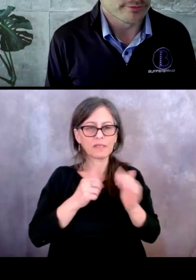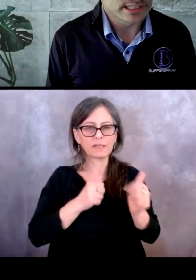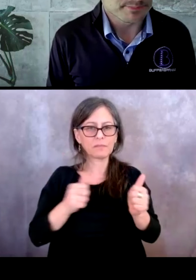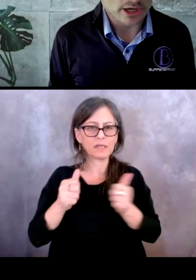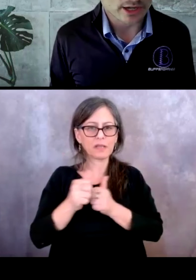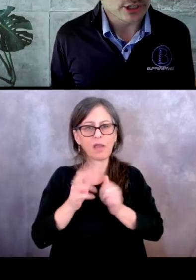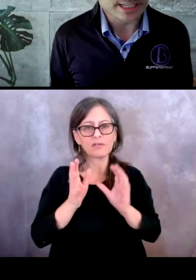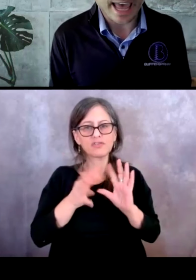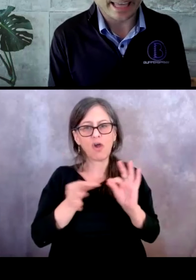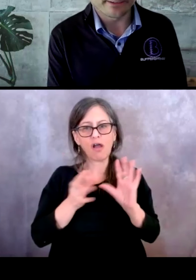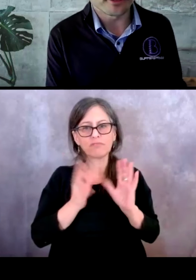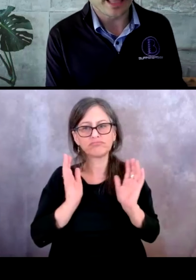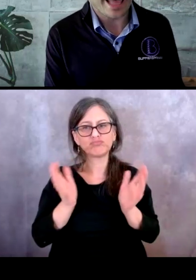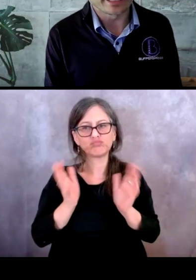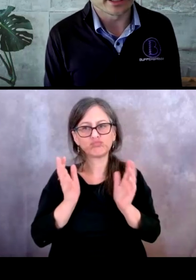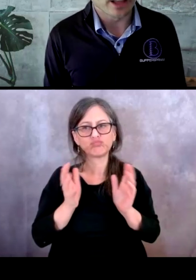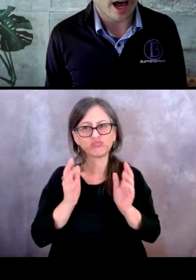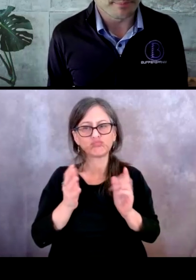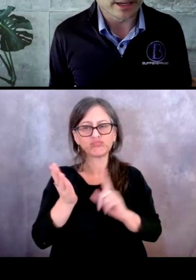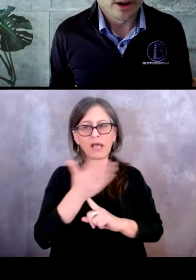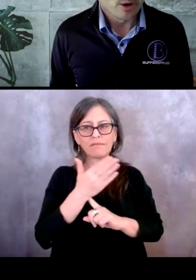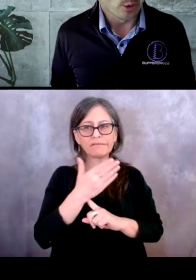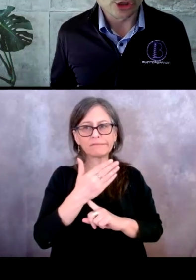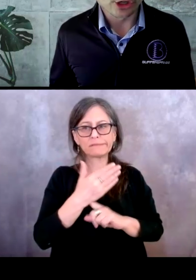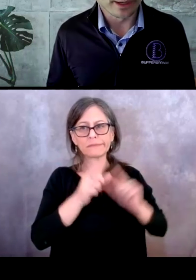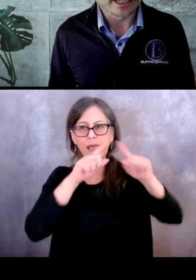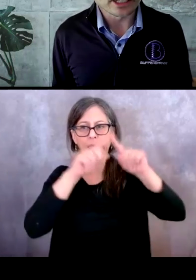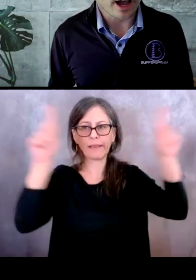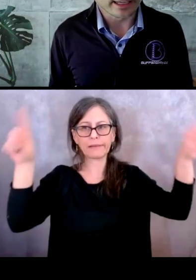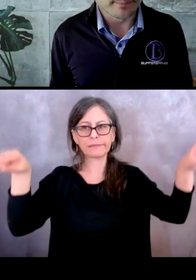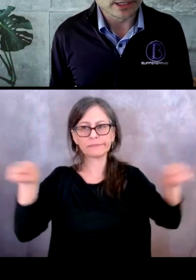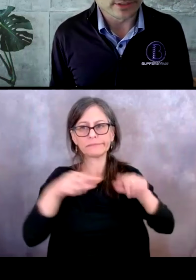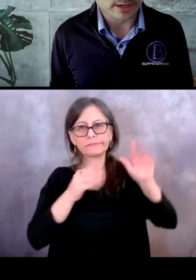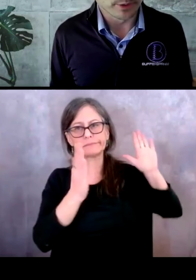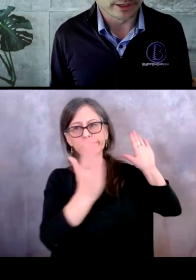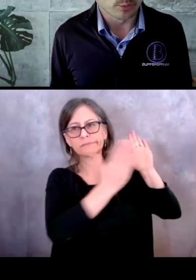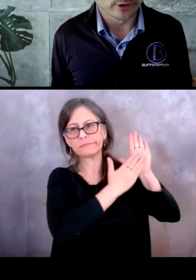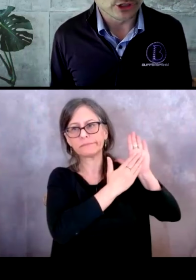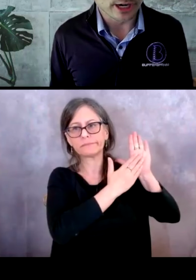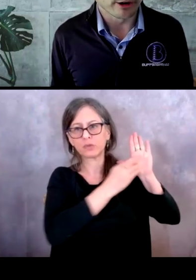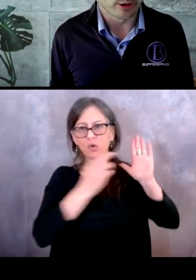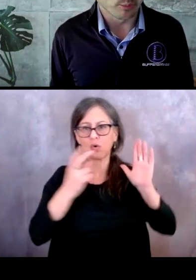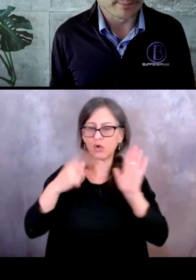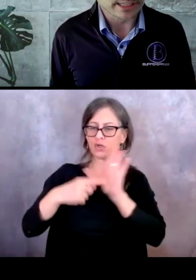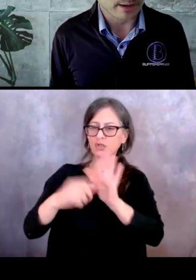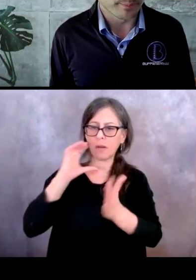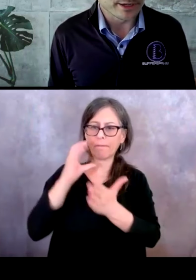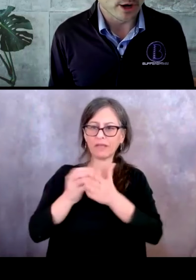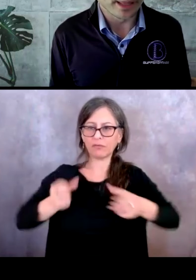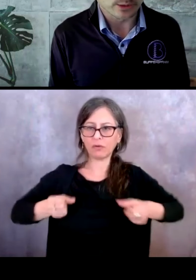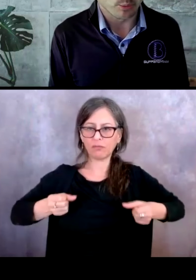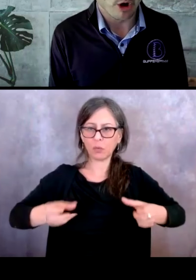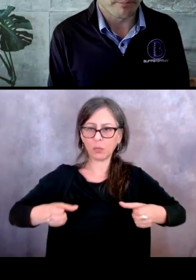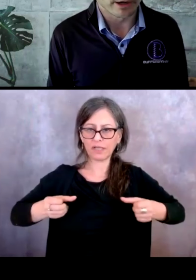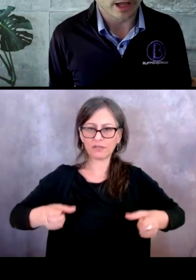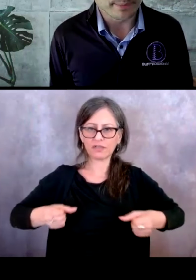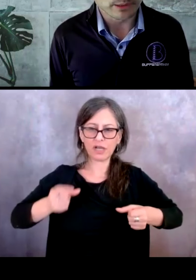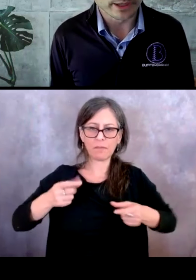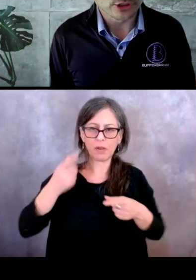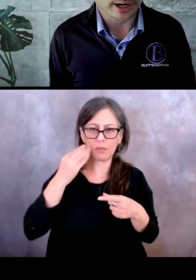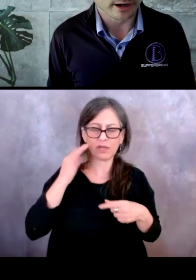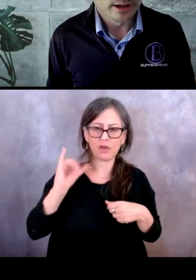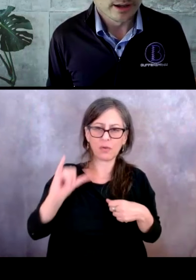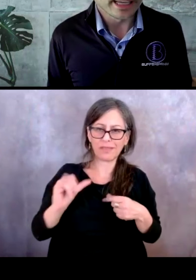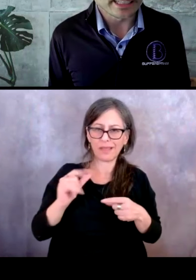lip service, beyond just hanging a flag in the lobby or showing a stock image of someone in a wheelchair on our website when we know that's a Walmart